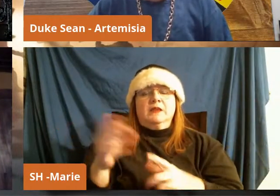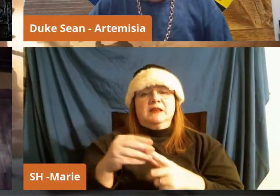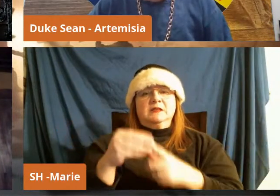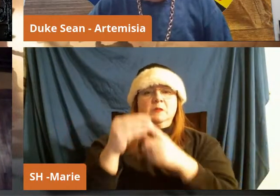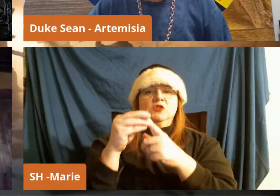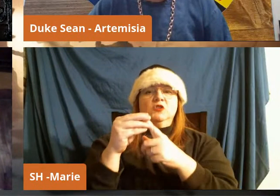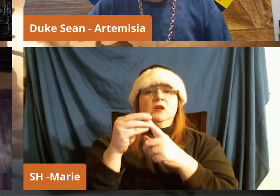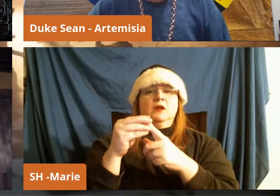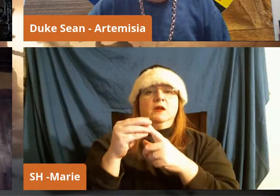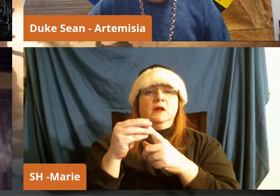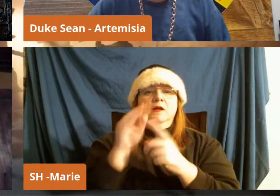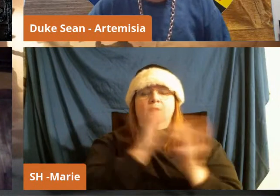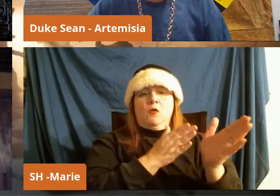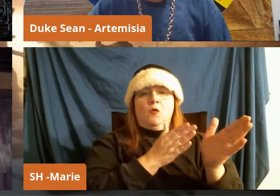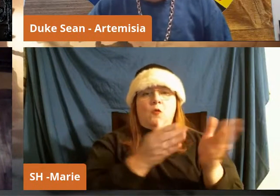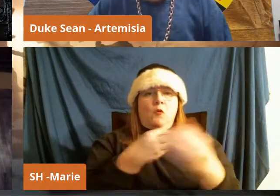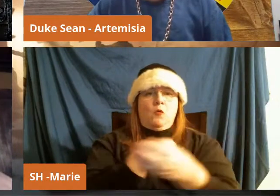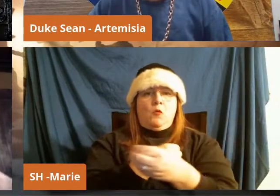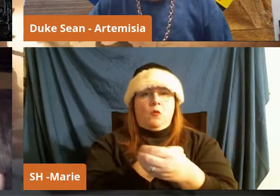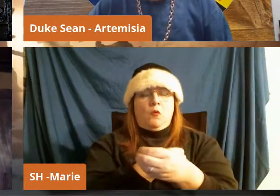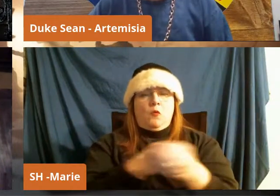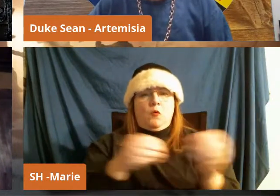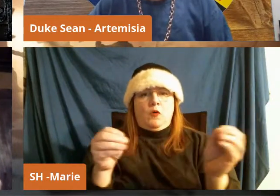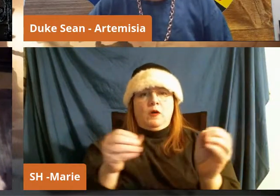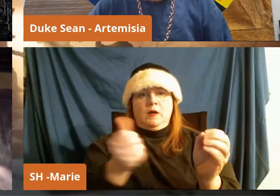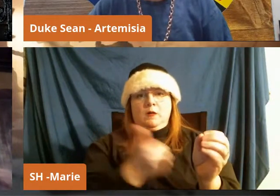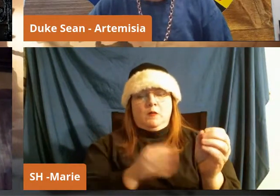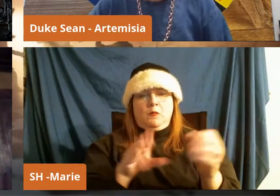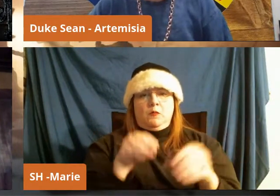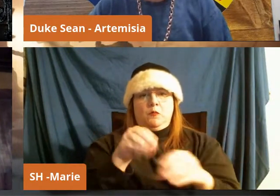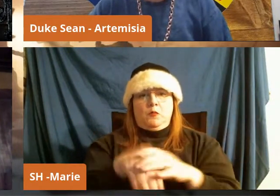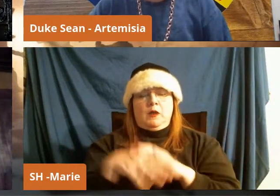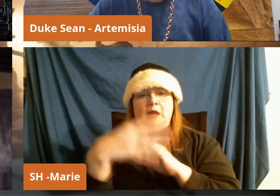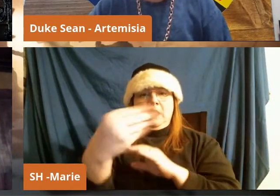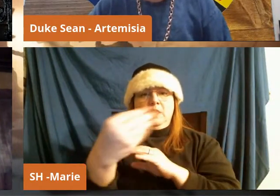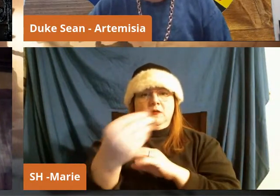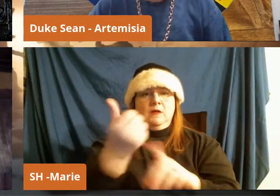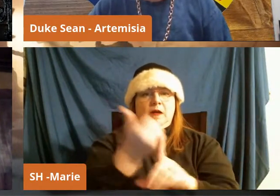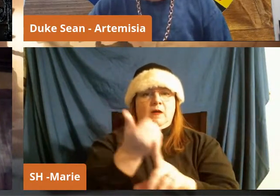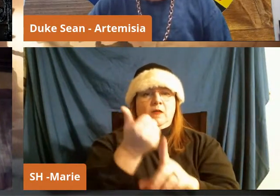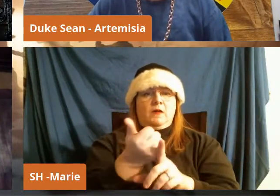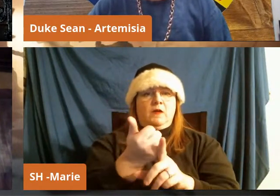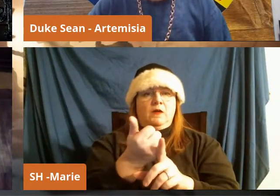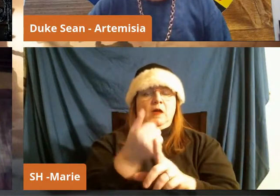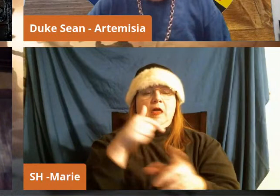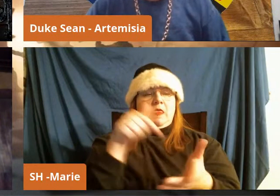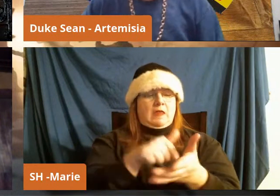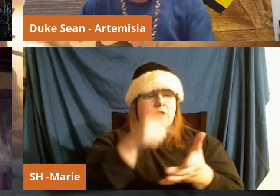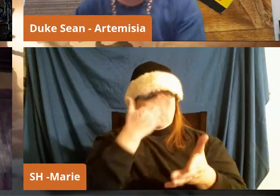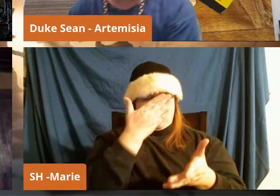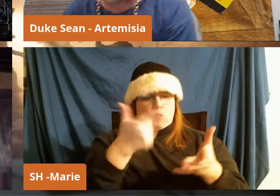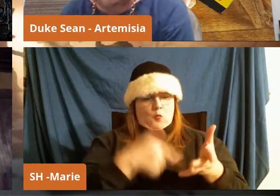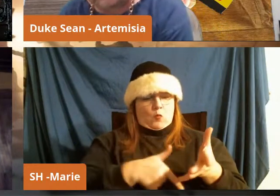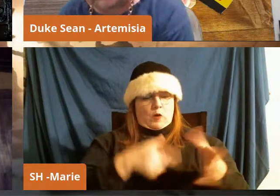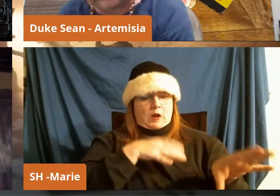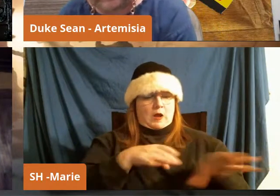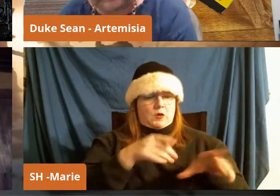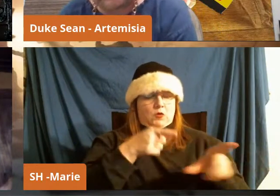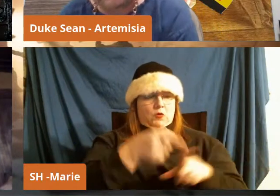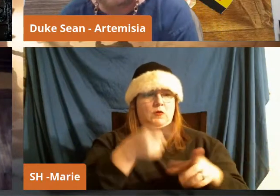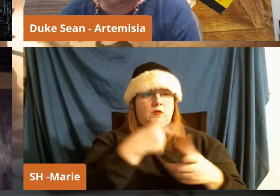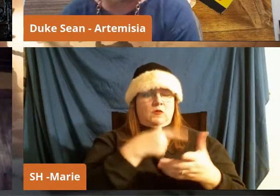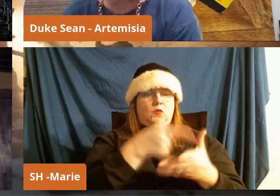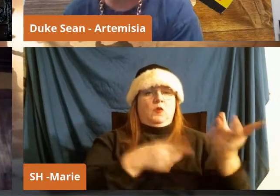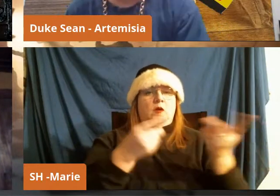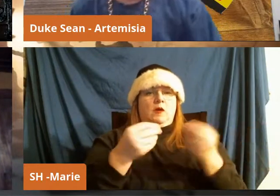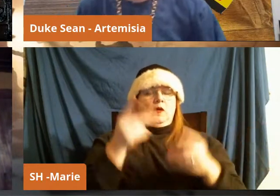especially if you are organizing something or you are putting yourself out there and saying, this is what I am doing, this is what I'm putting together,